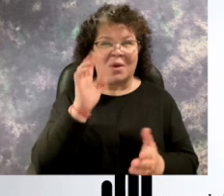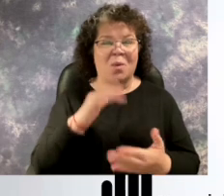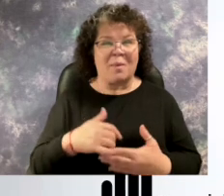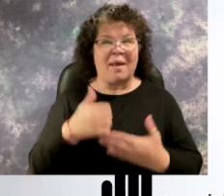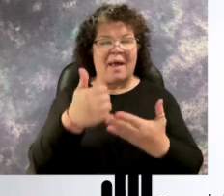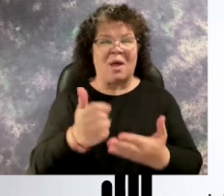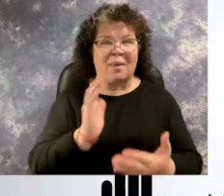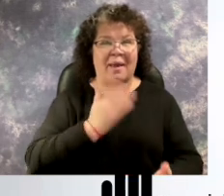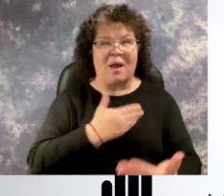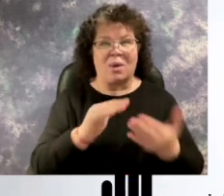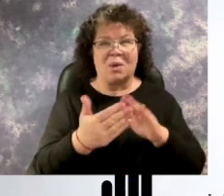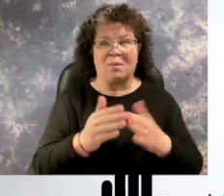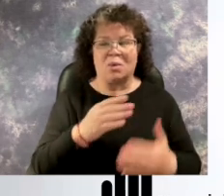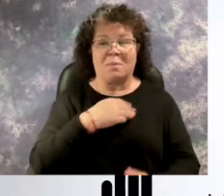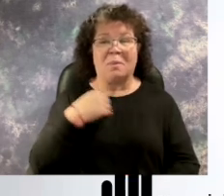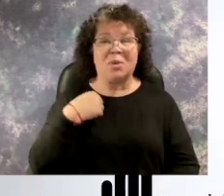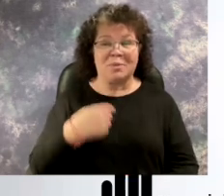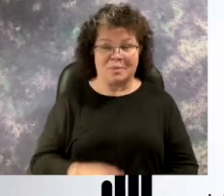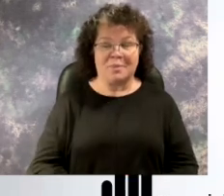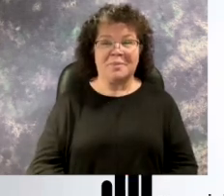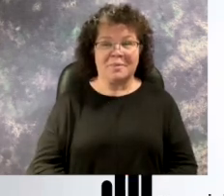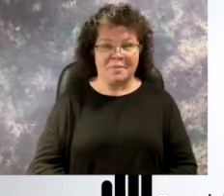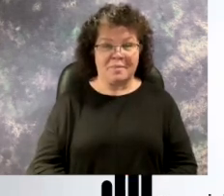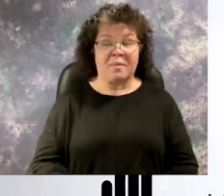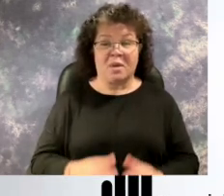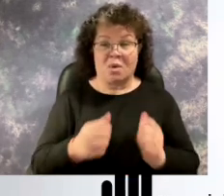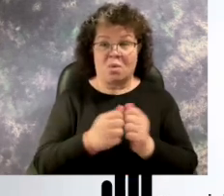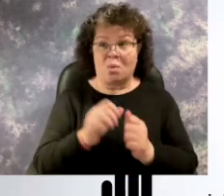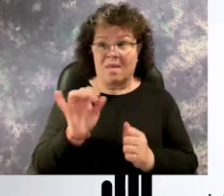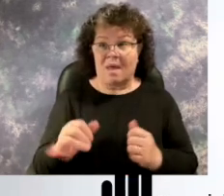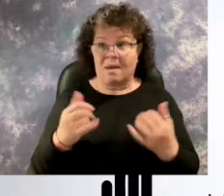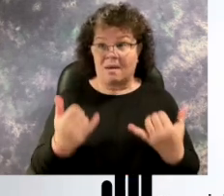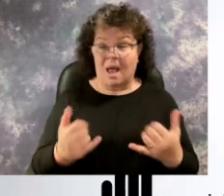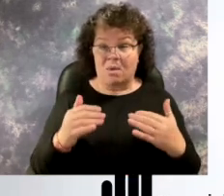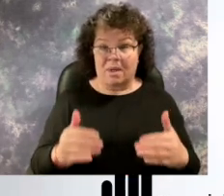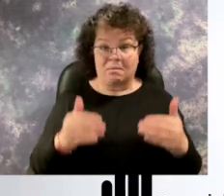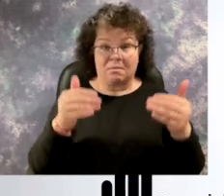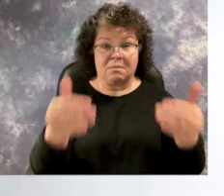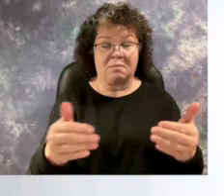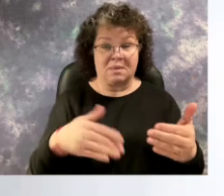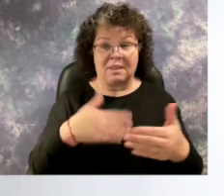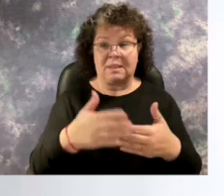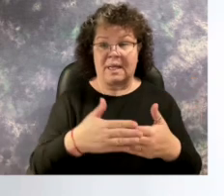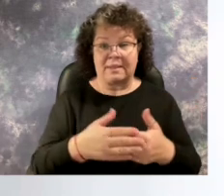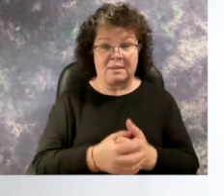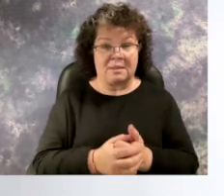our community members. With that, we can move on to the next slide.